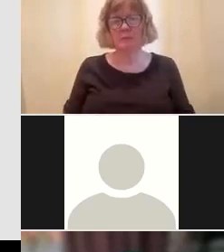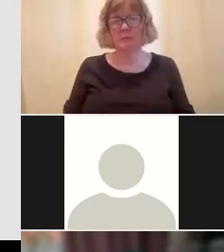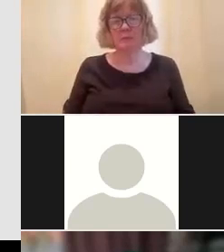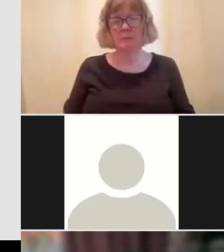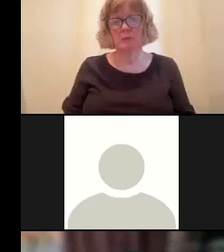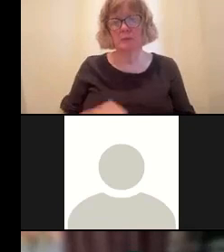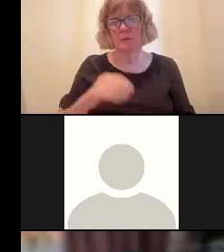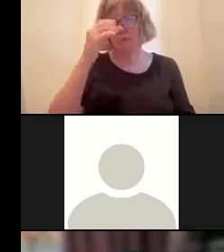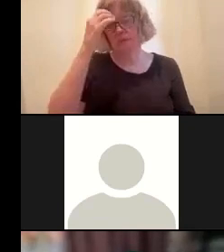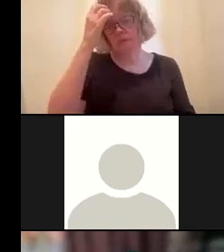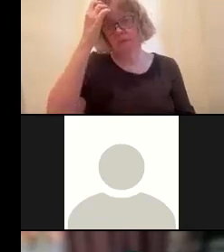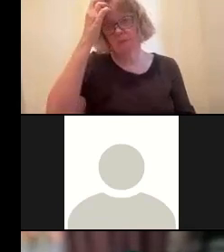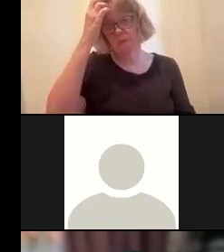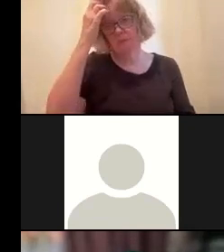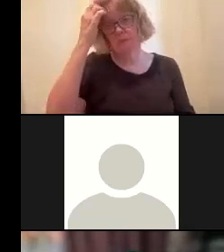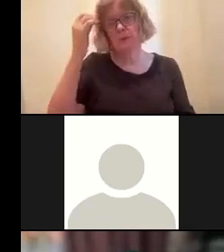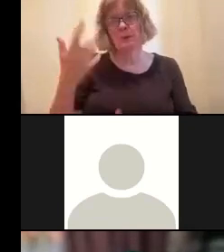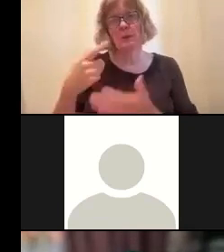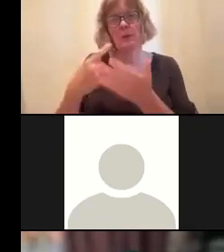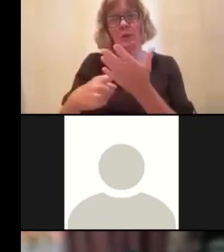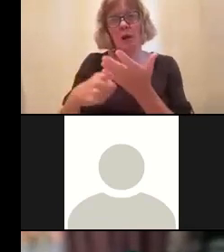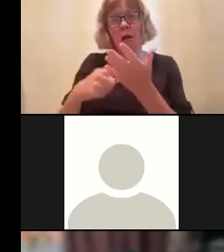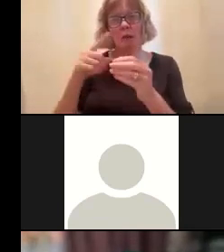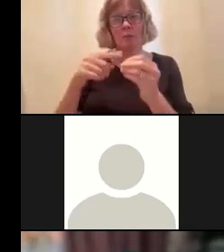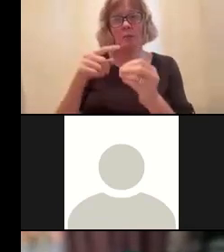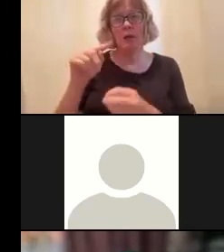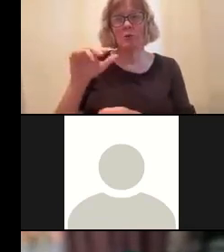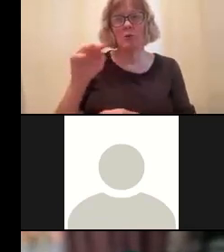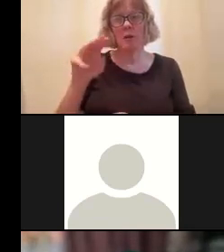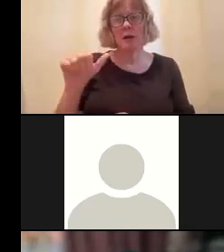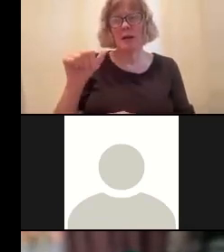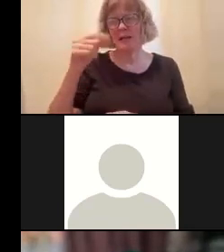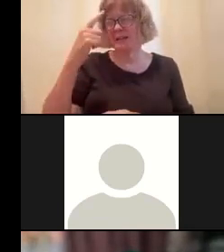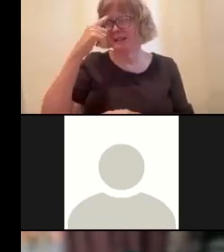When we talk about trauma, we need to think about what happens to our body.